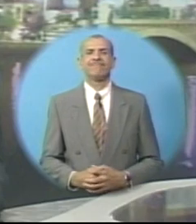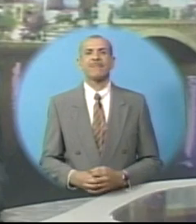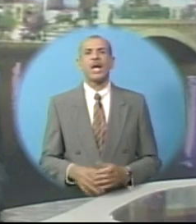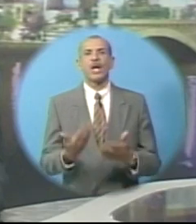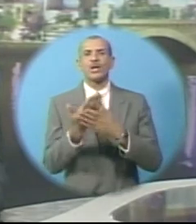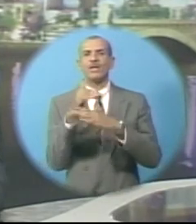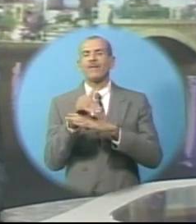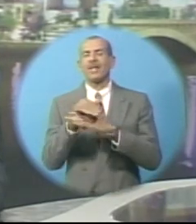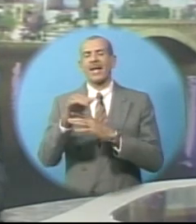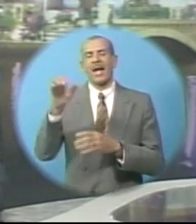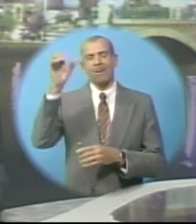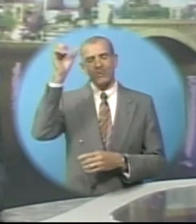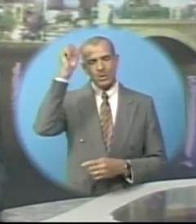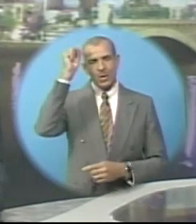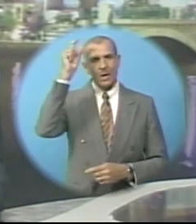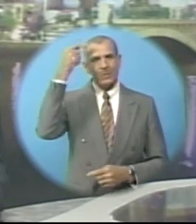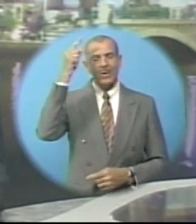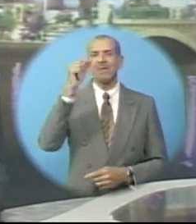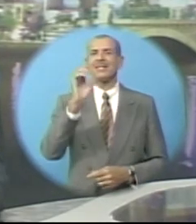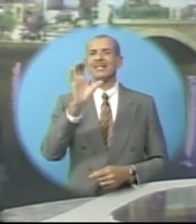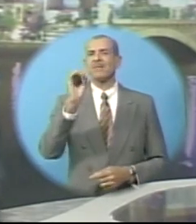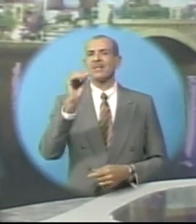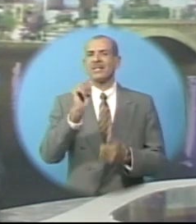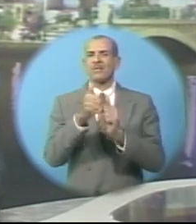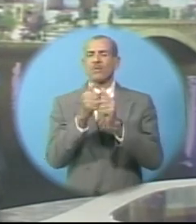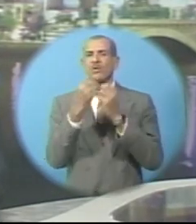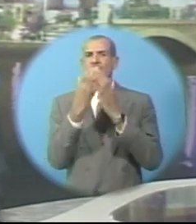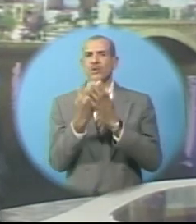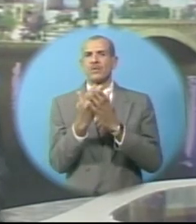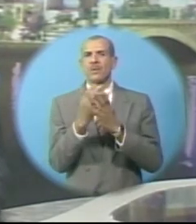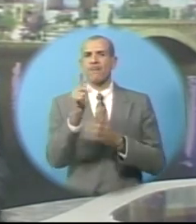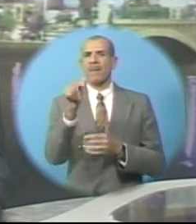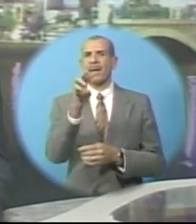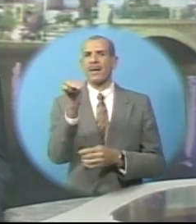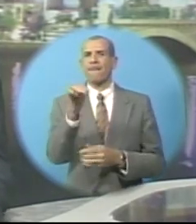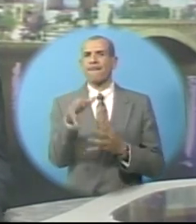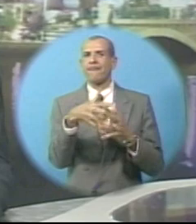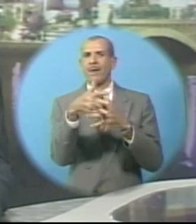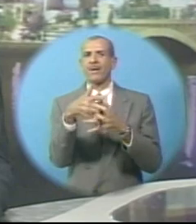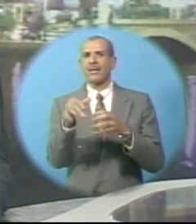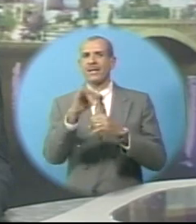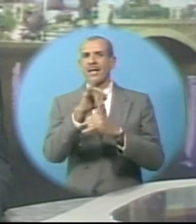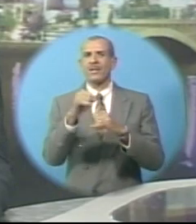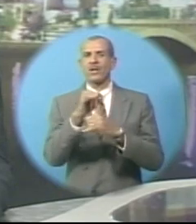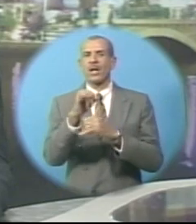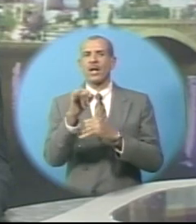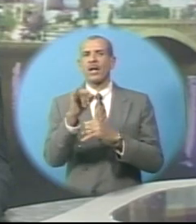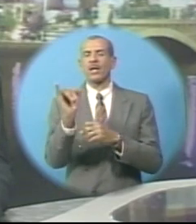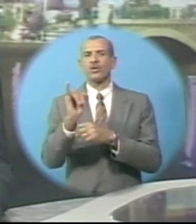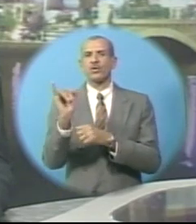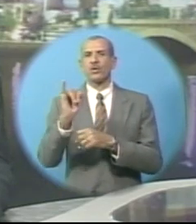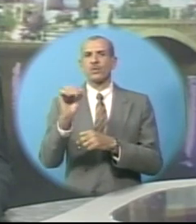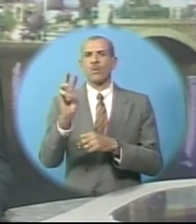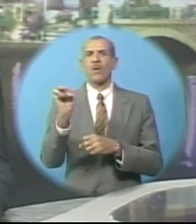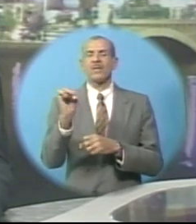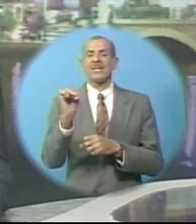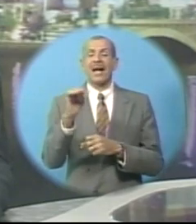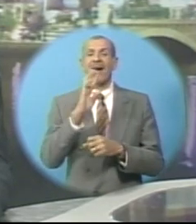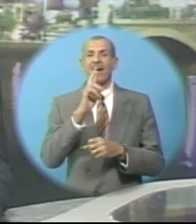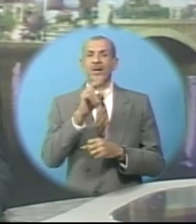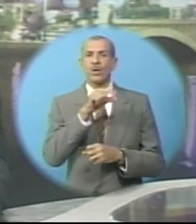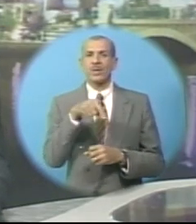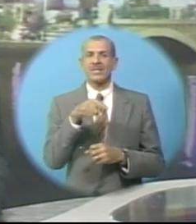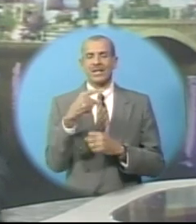Good evening, I'm Sean Green with the CBC Sports. Pan American International Insurance Warrens are still the queens in waiting after